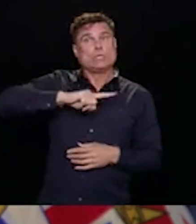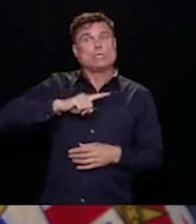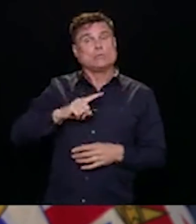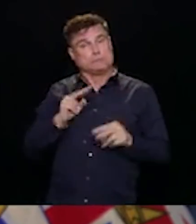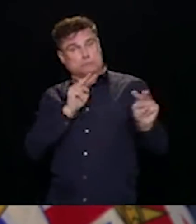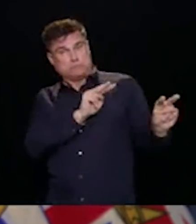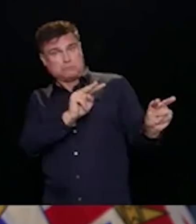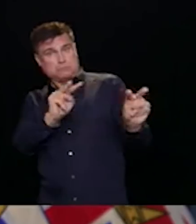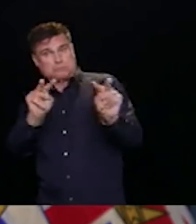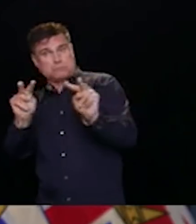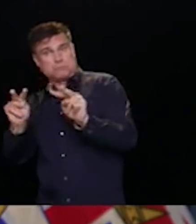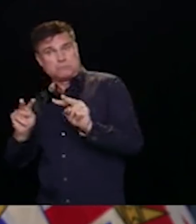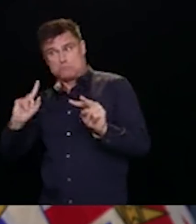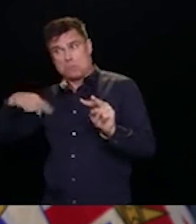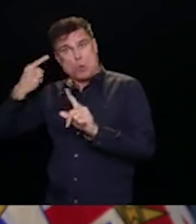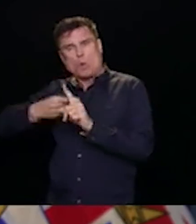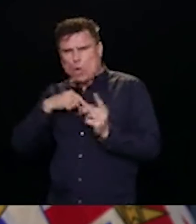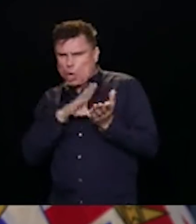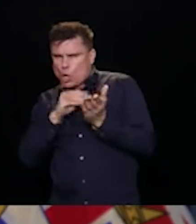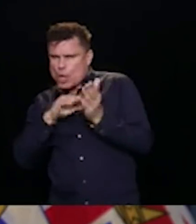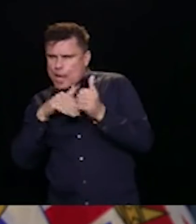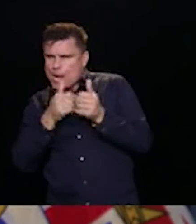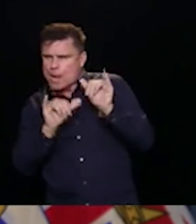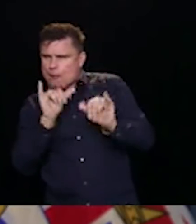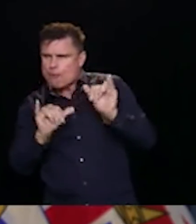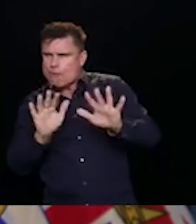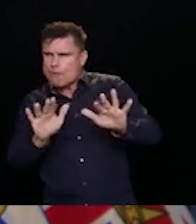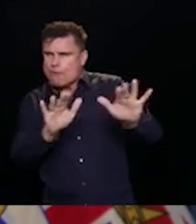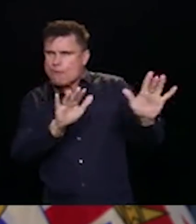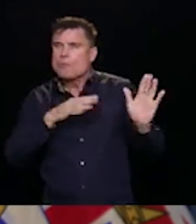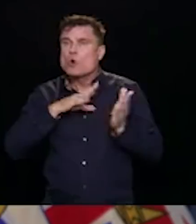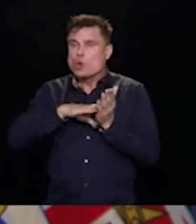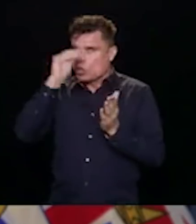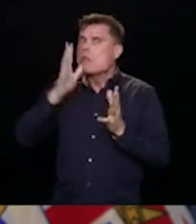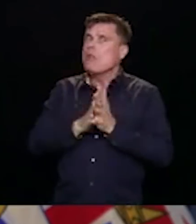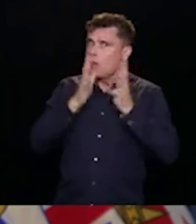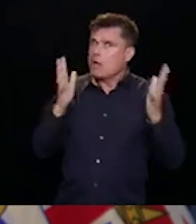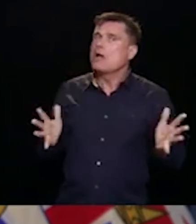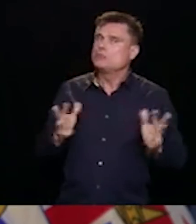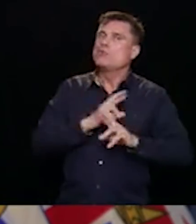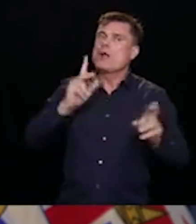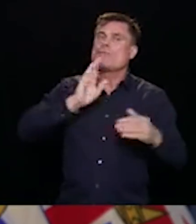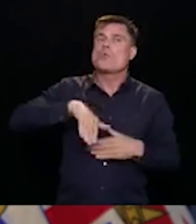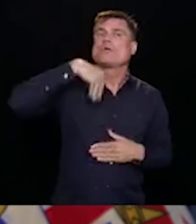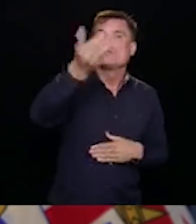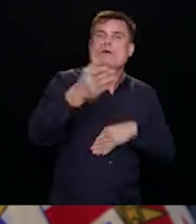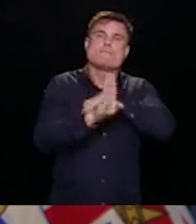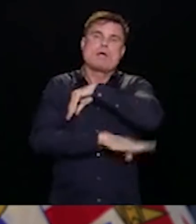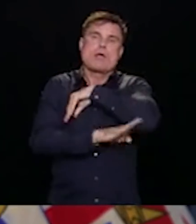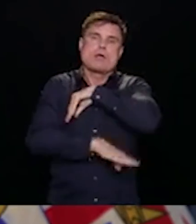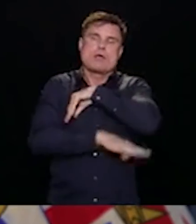applied as we prepare for the full return of school, however that will look like in September. And I know there's a group now